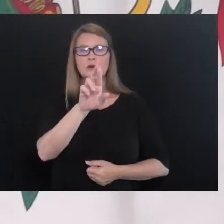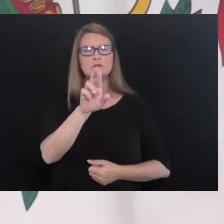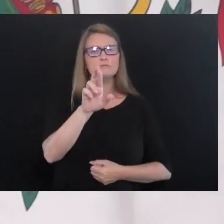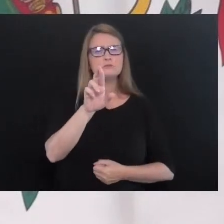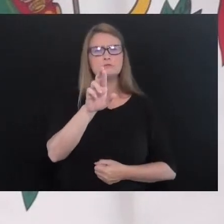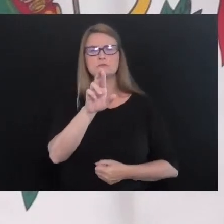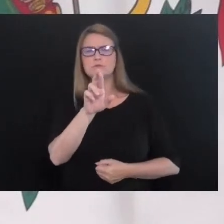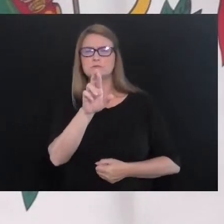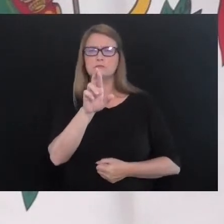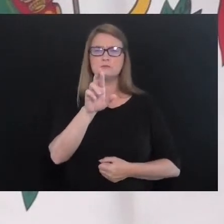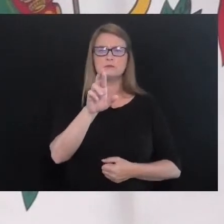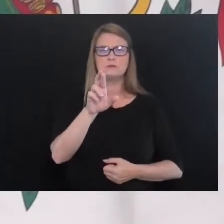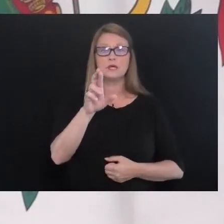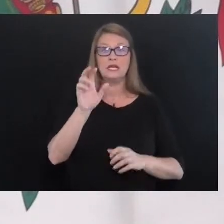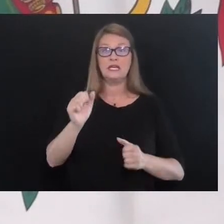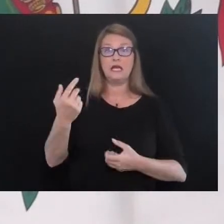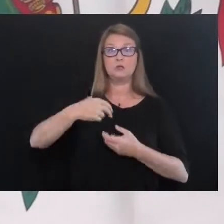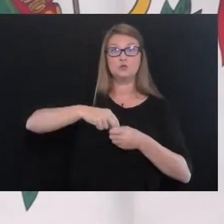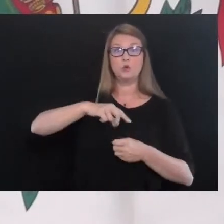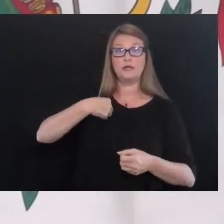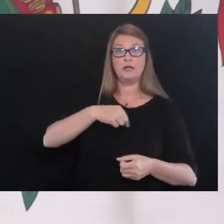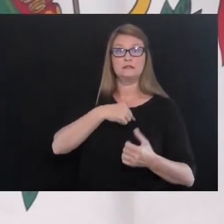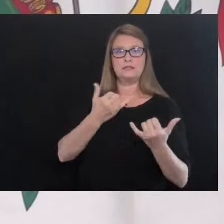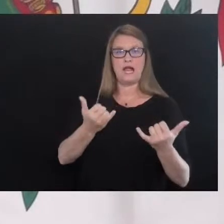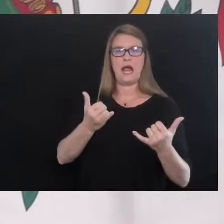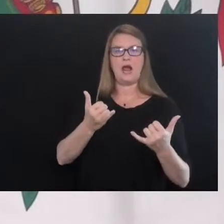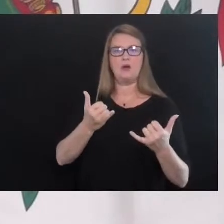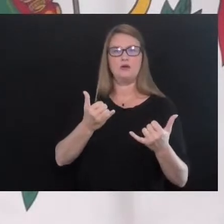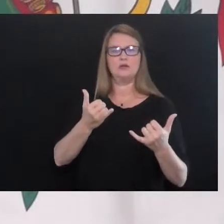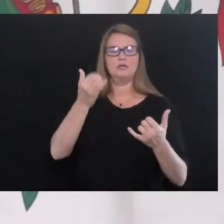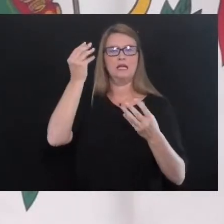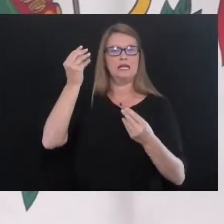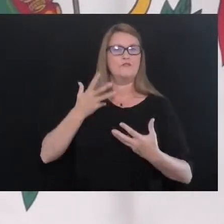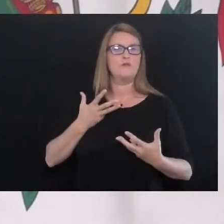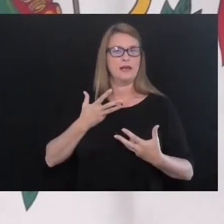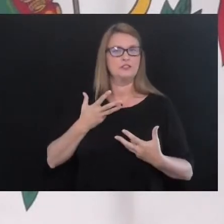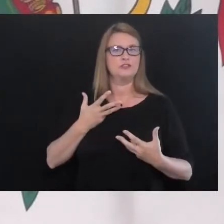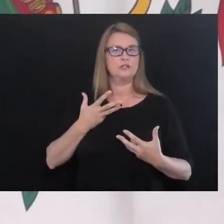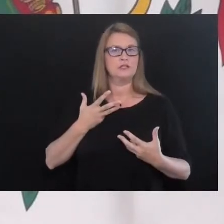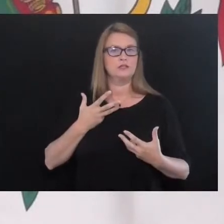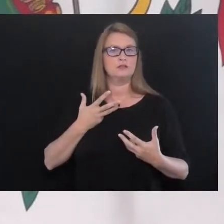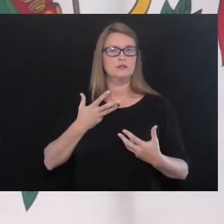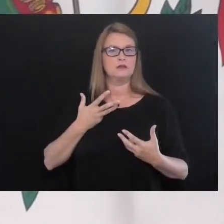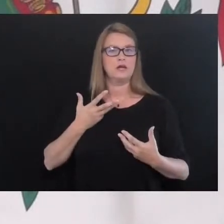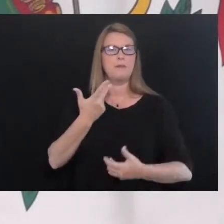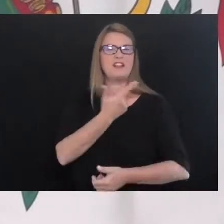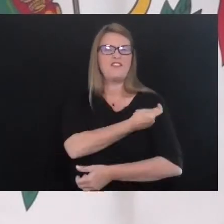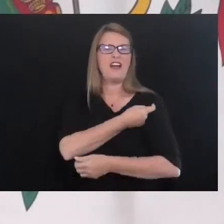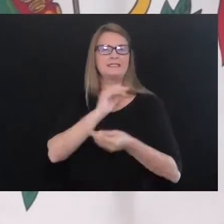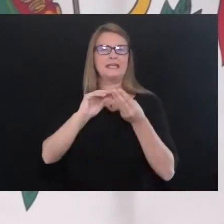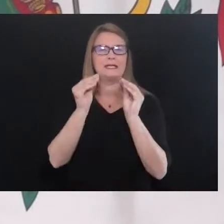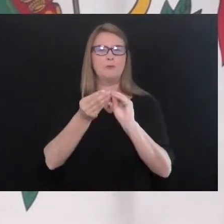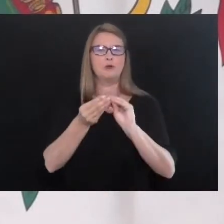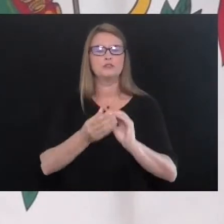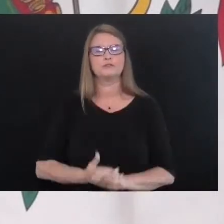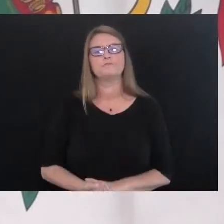could come on now and update us on, or give us more information about these vaccine numbers.